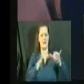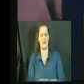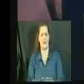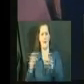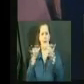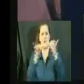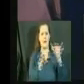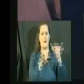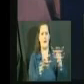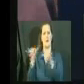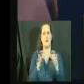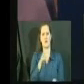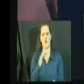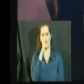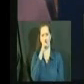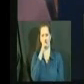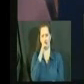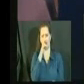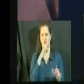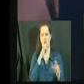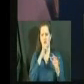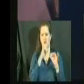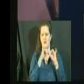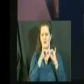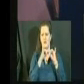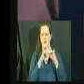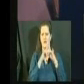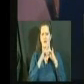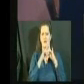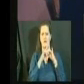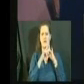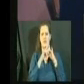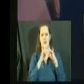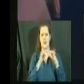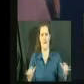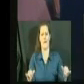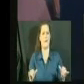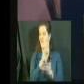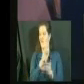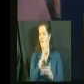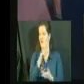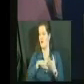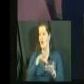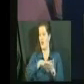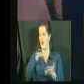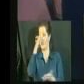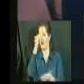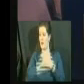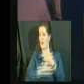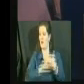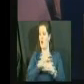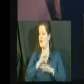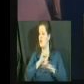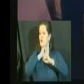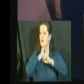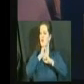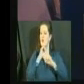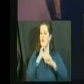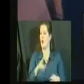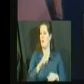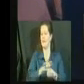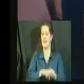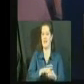roteness of things is just not helpful to the learning process. There is no time for